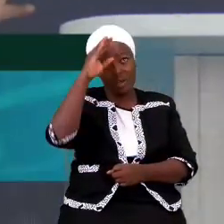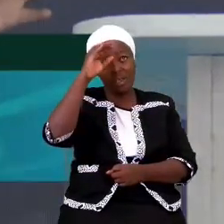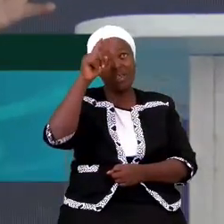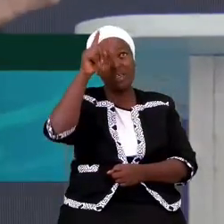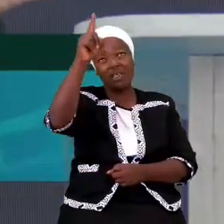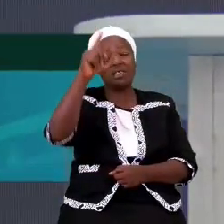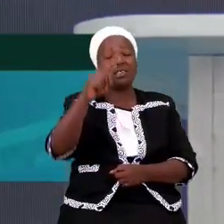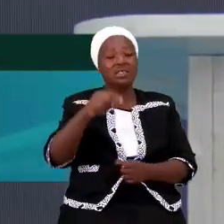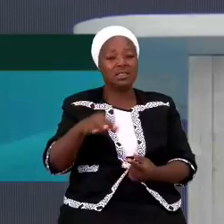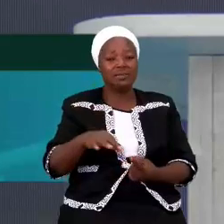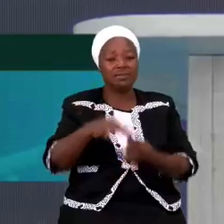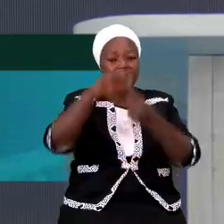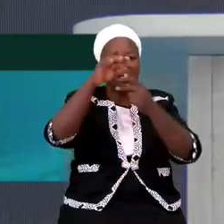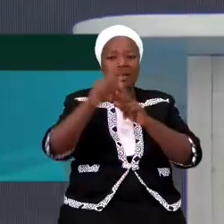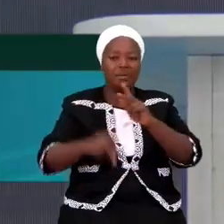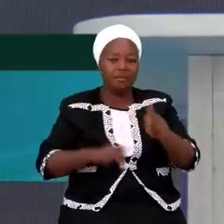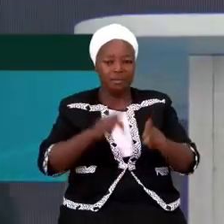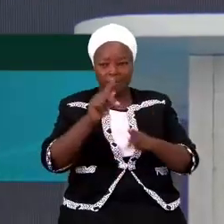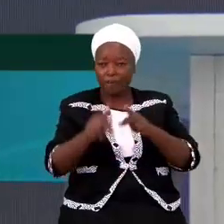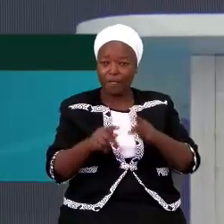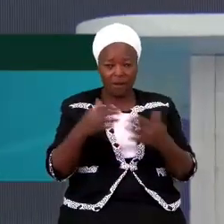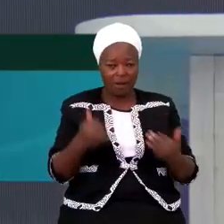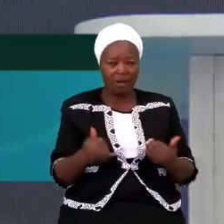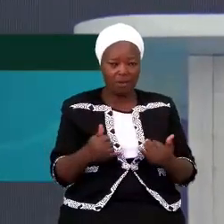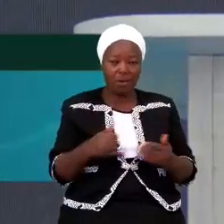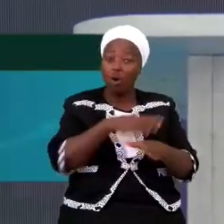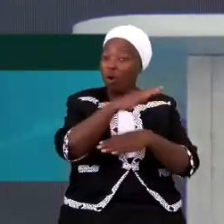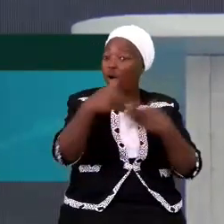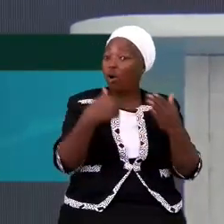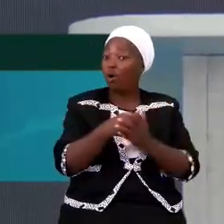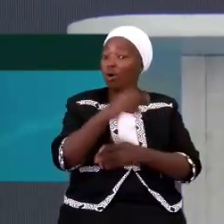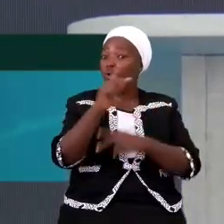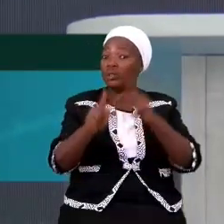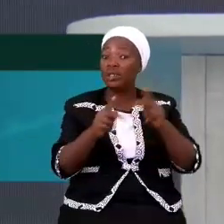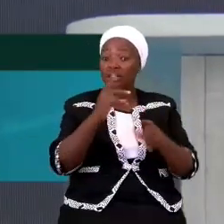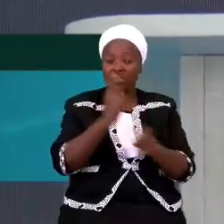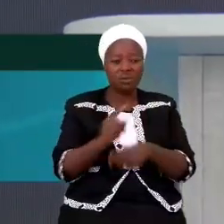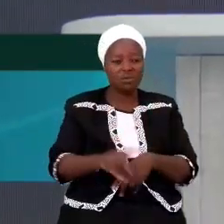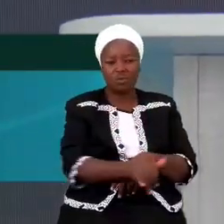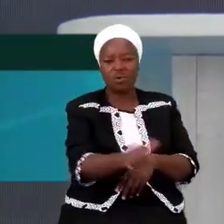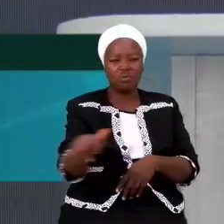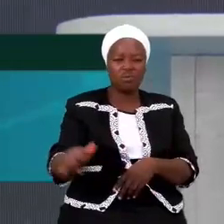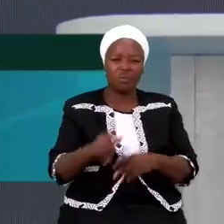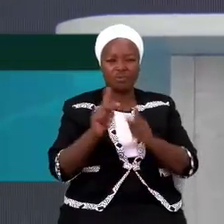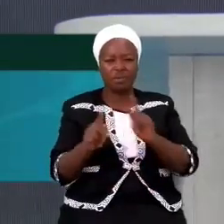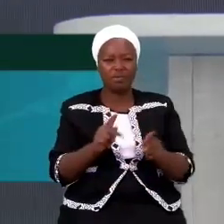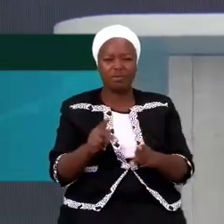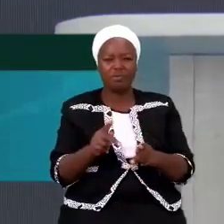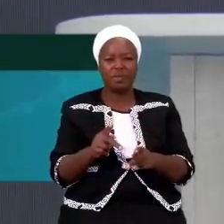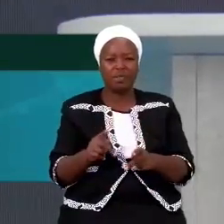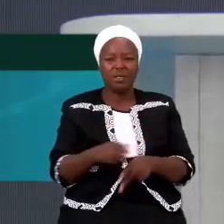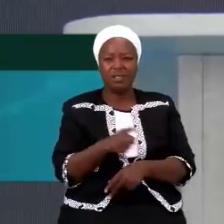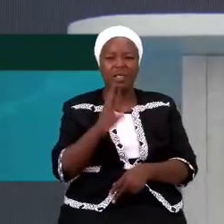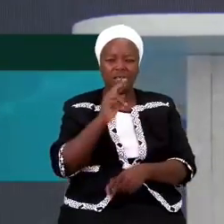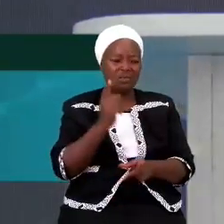people. They are every Dick and Harry. Nothing peculiar about a sinner. Everybody sins and